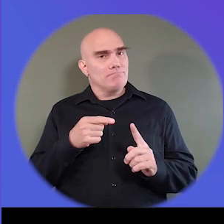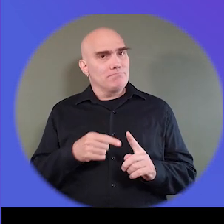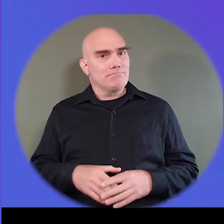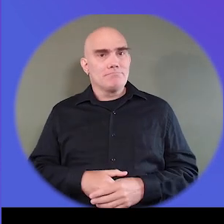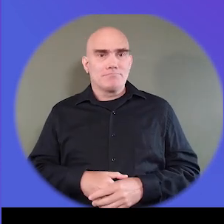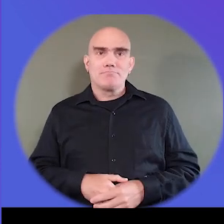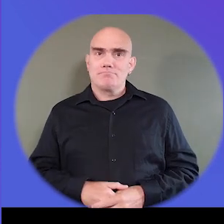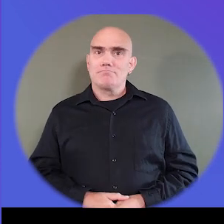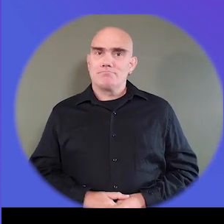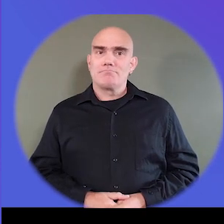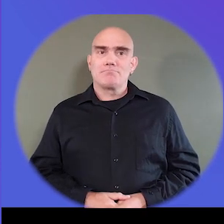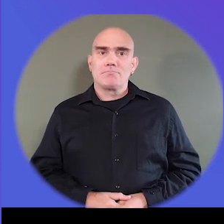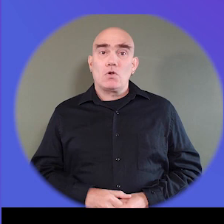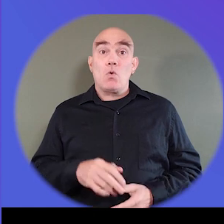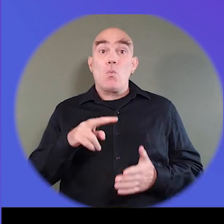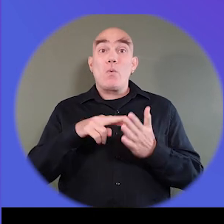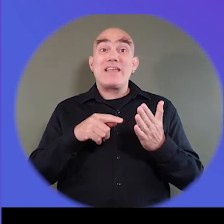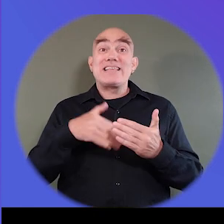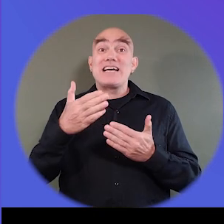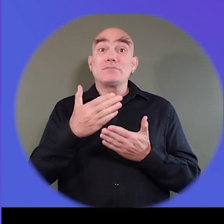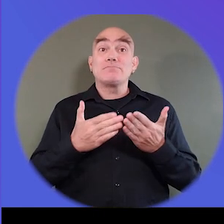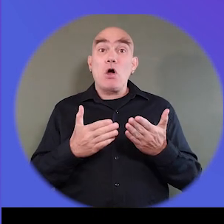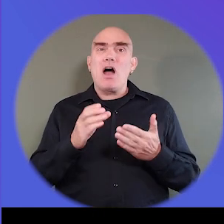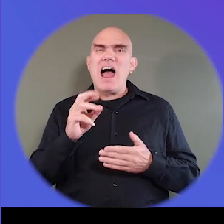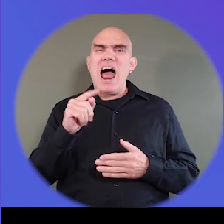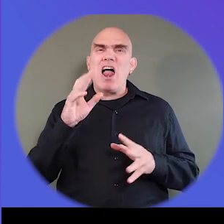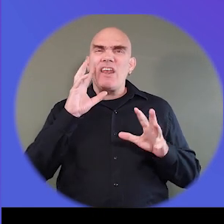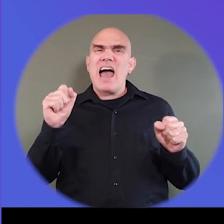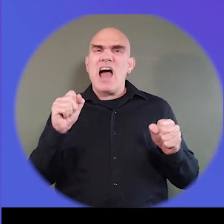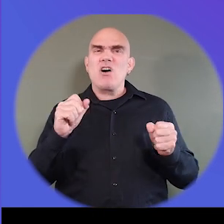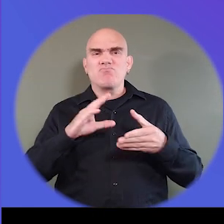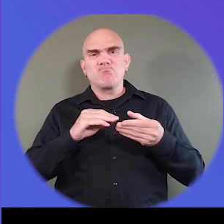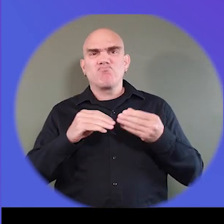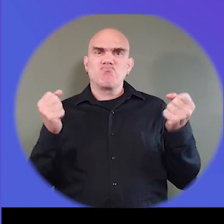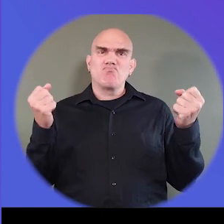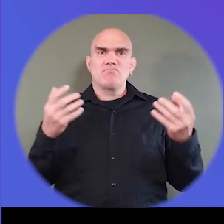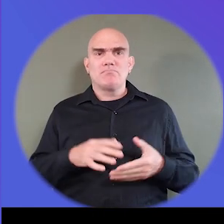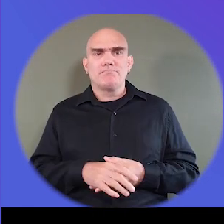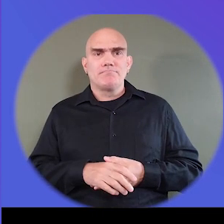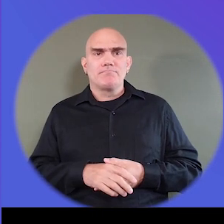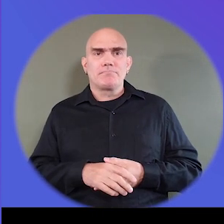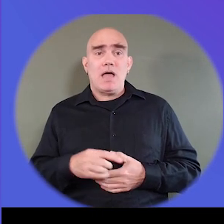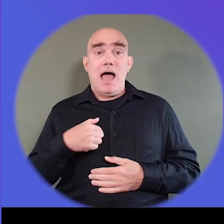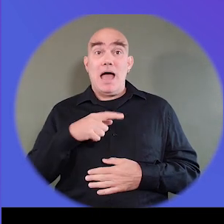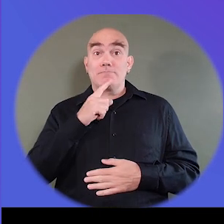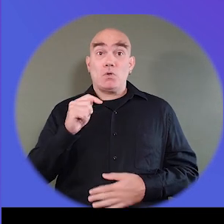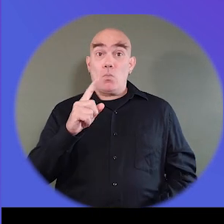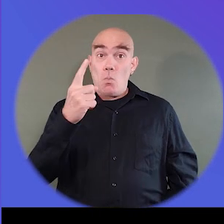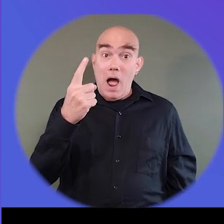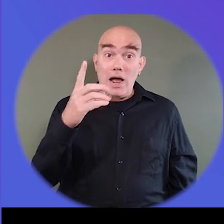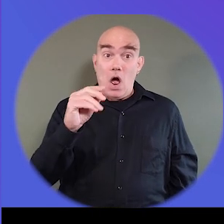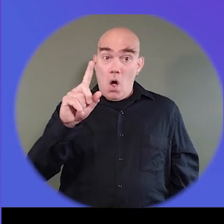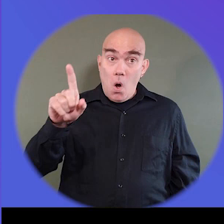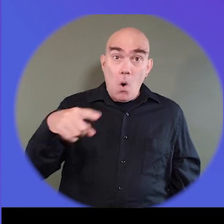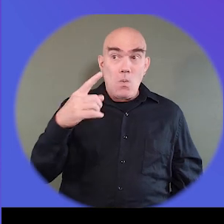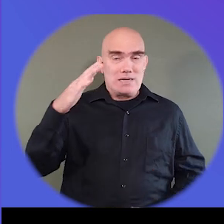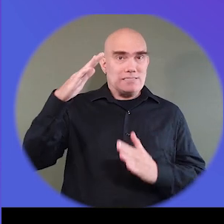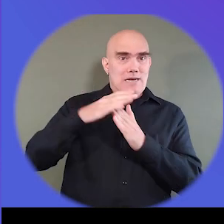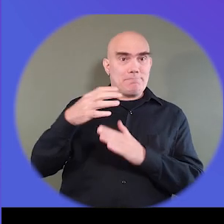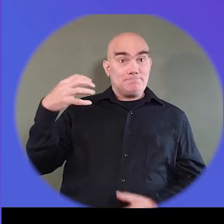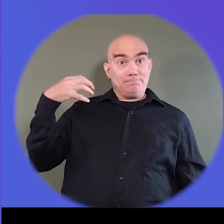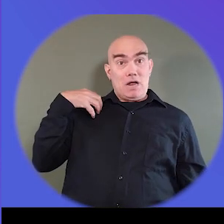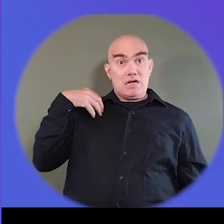part. Read this next part out loud. I am the one